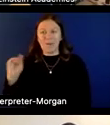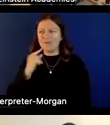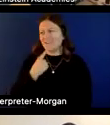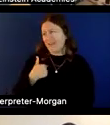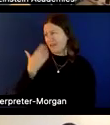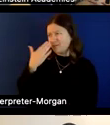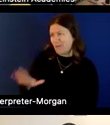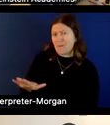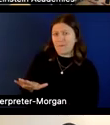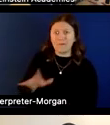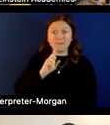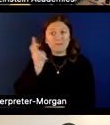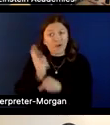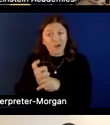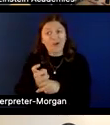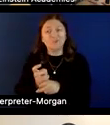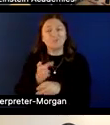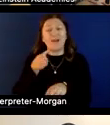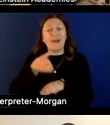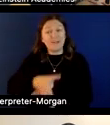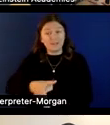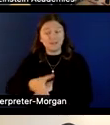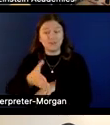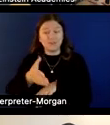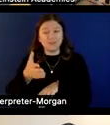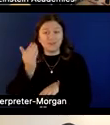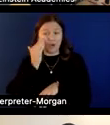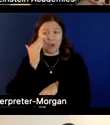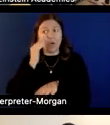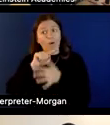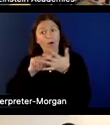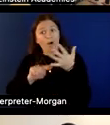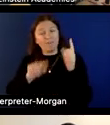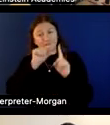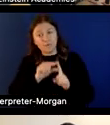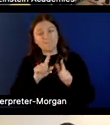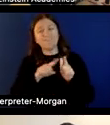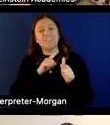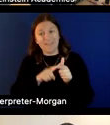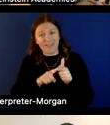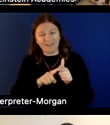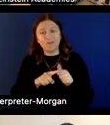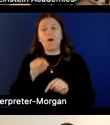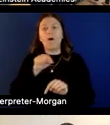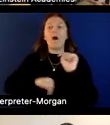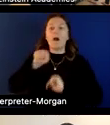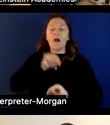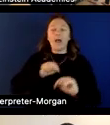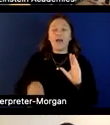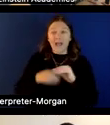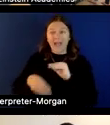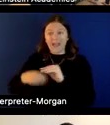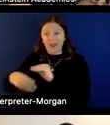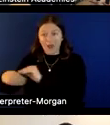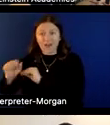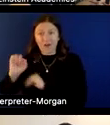to, after you know all these words, then to add on that, that article. So